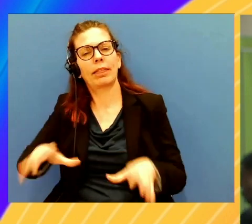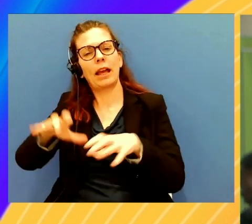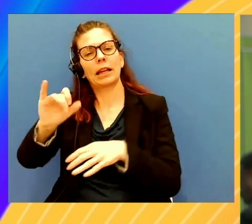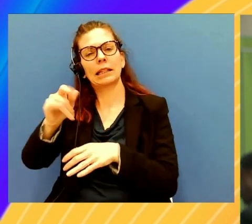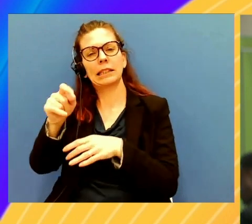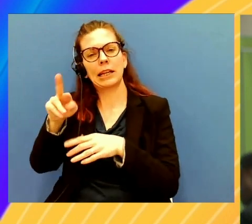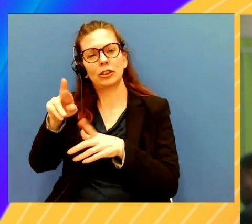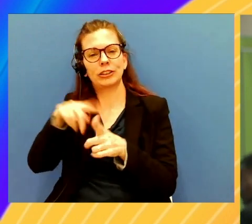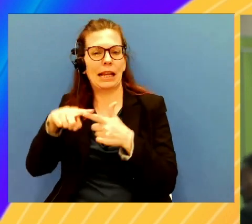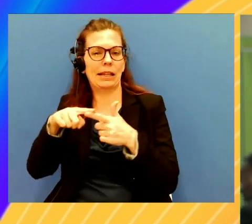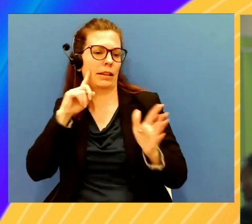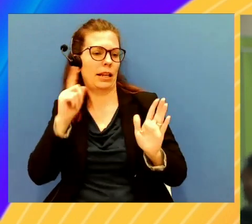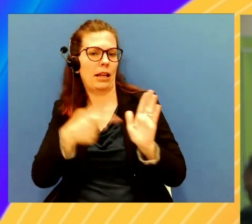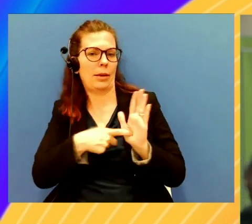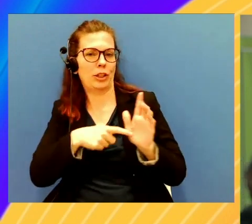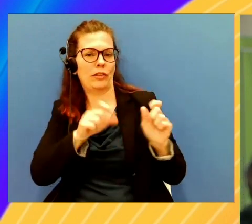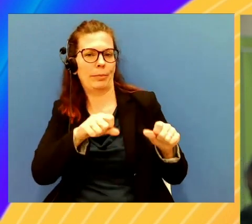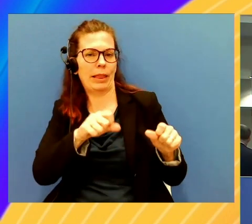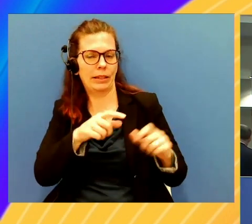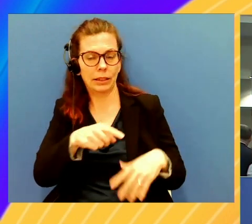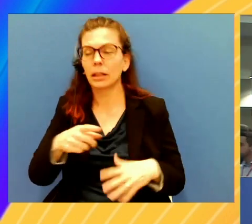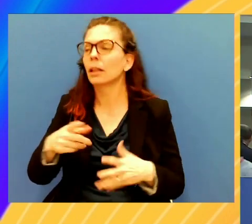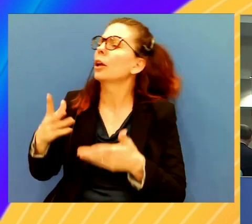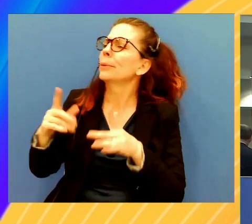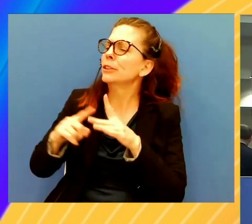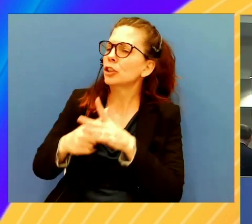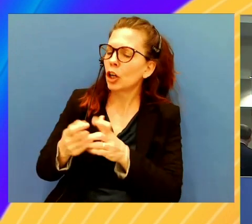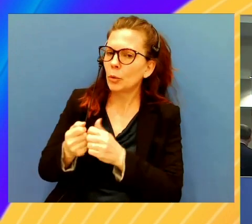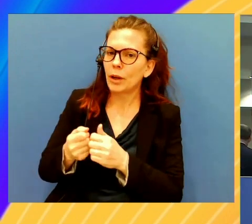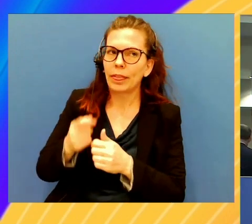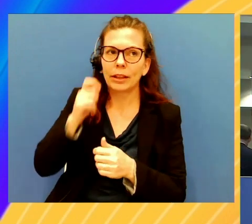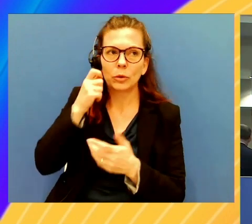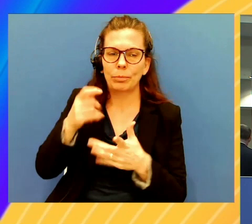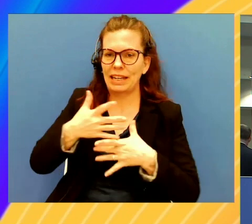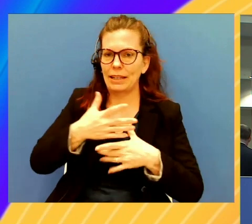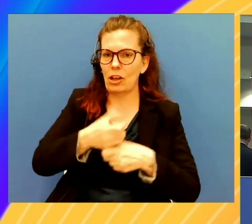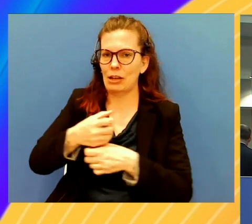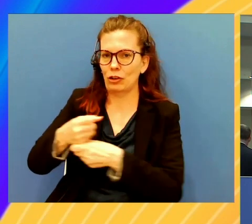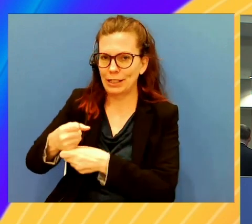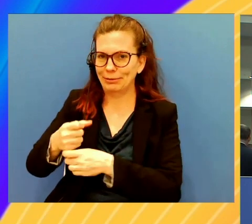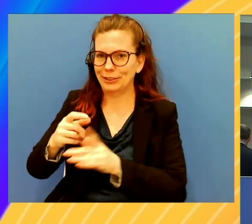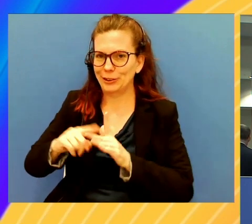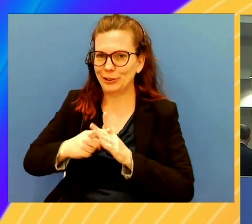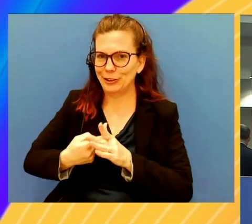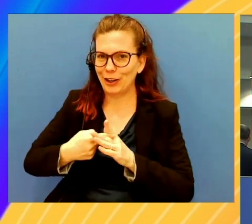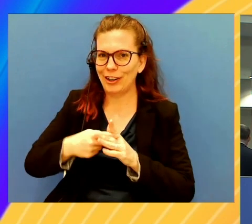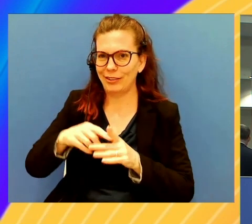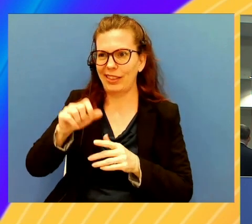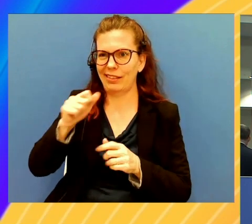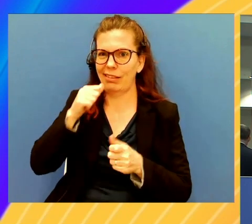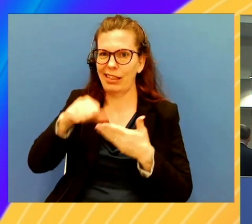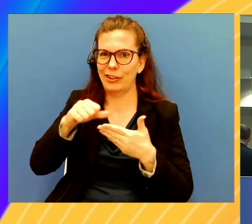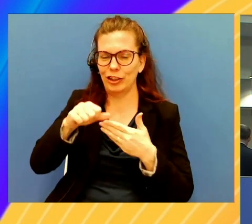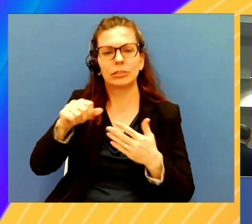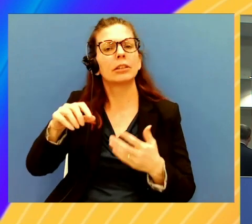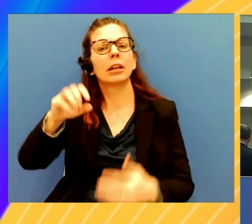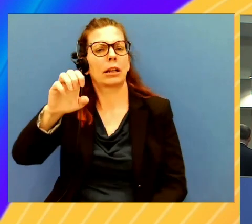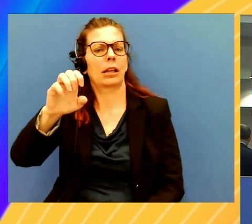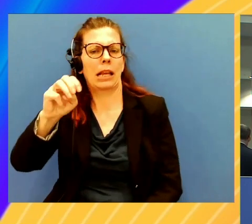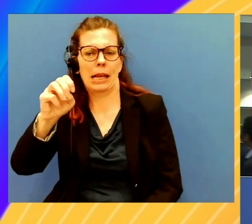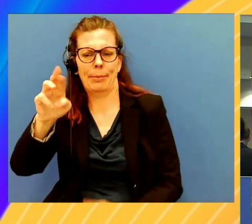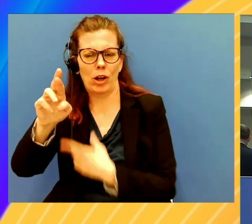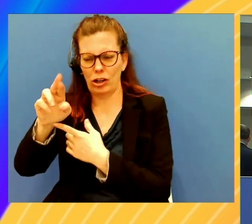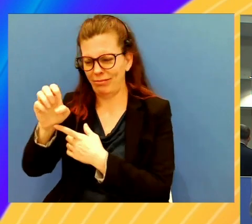So let's start with, I did a lot of acronyms to start things off. Let's start with EMR. What